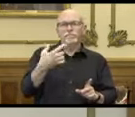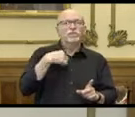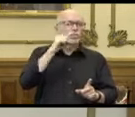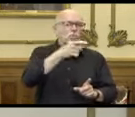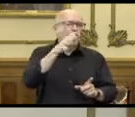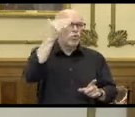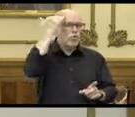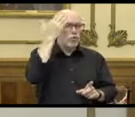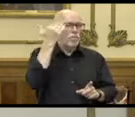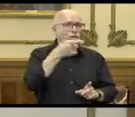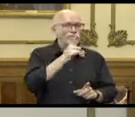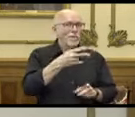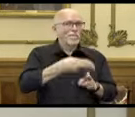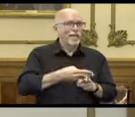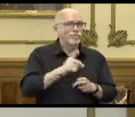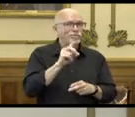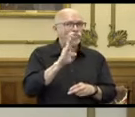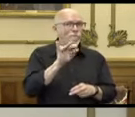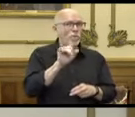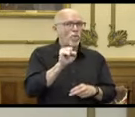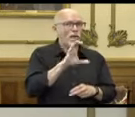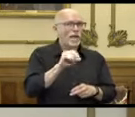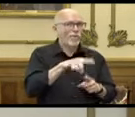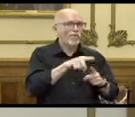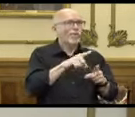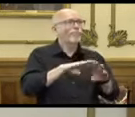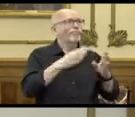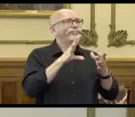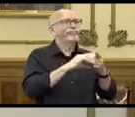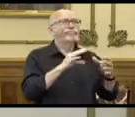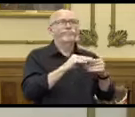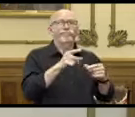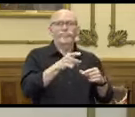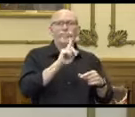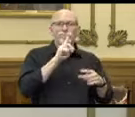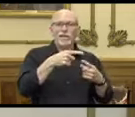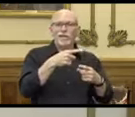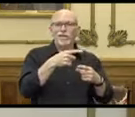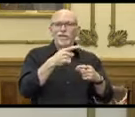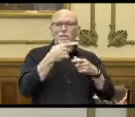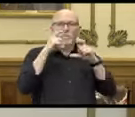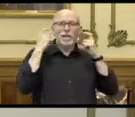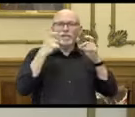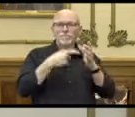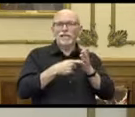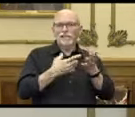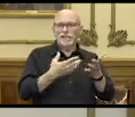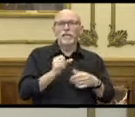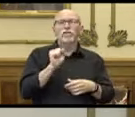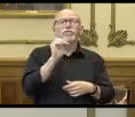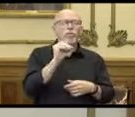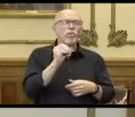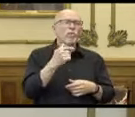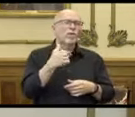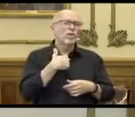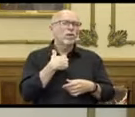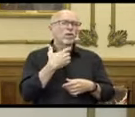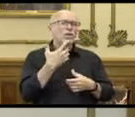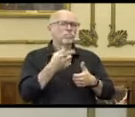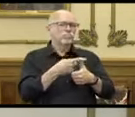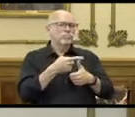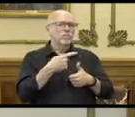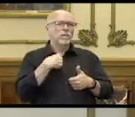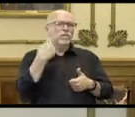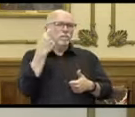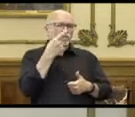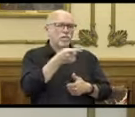this because you of course mentioned my county when you were referring to the mask mandate that you're doing. Yes. So